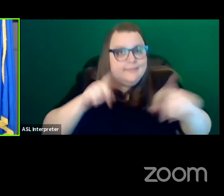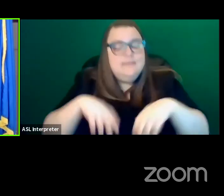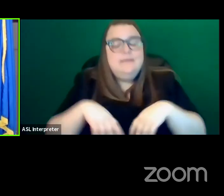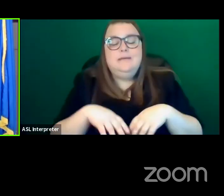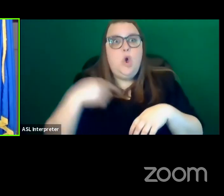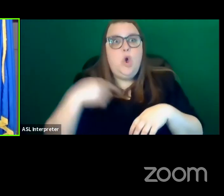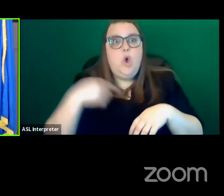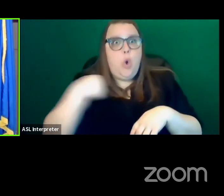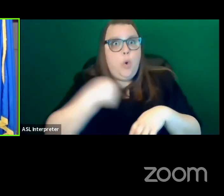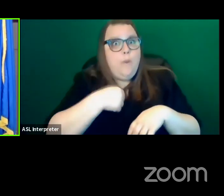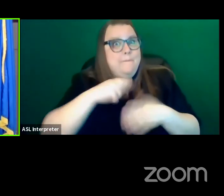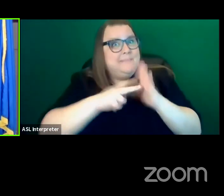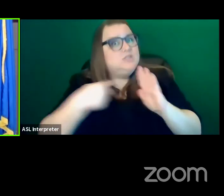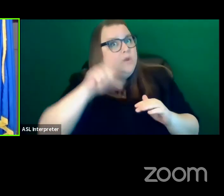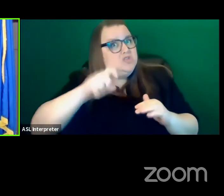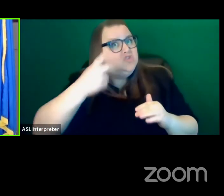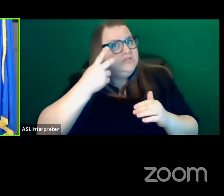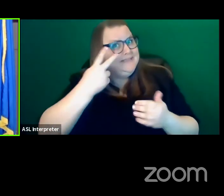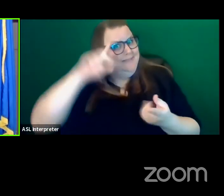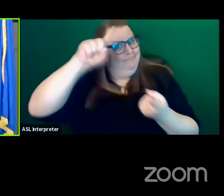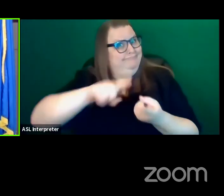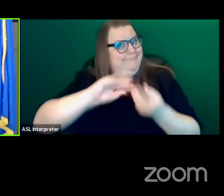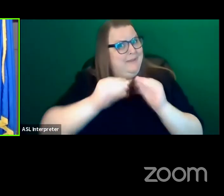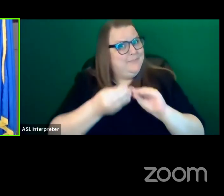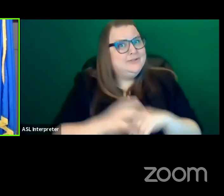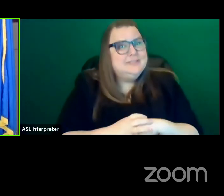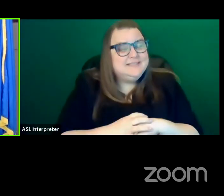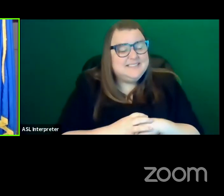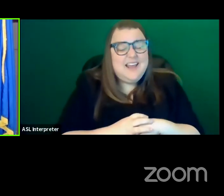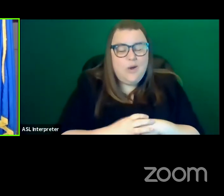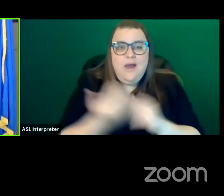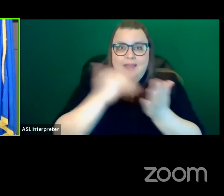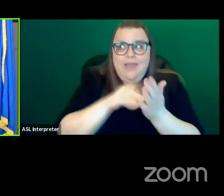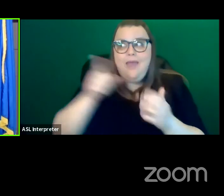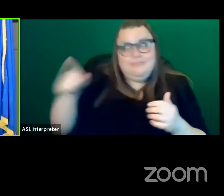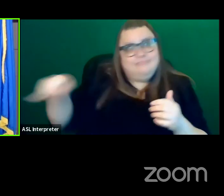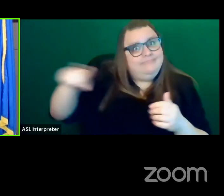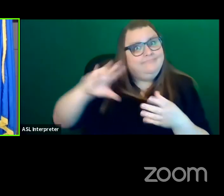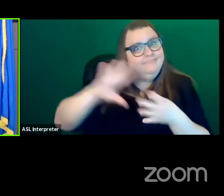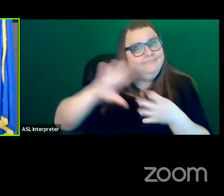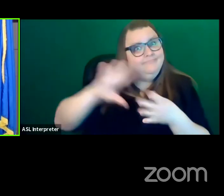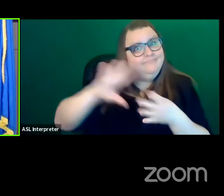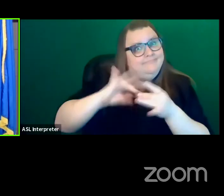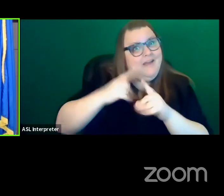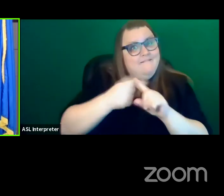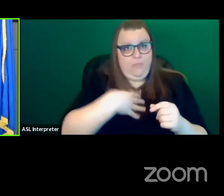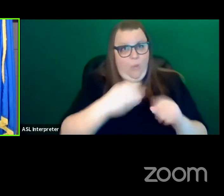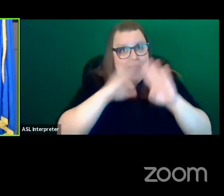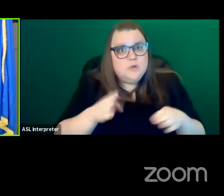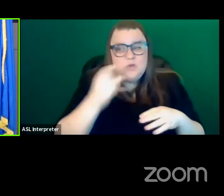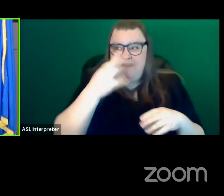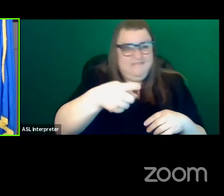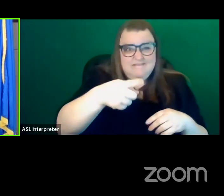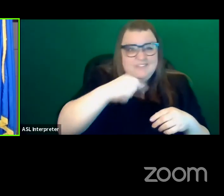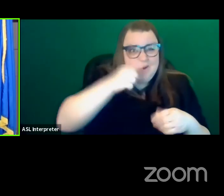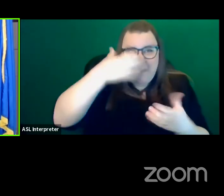time, these are directly from the White House. So if you aren't inclined to believe me, hopefully you'll listen to